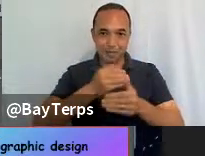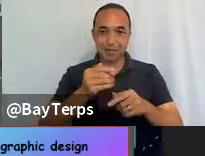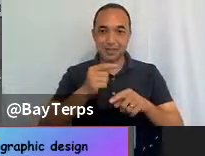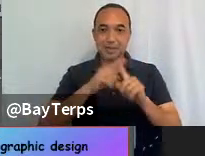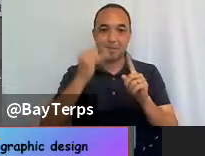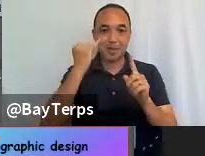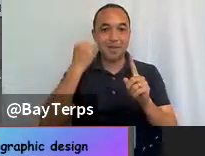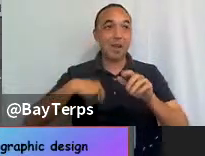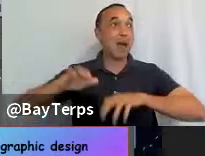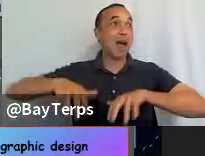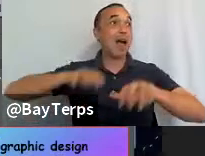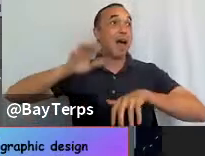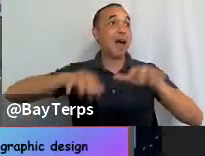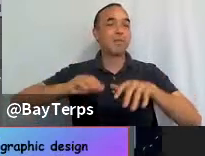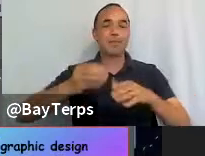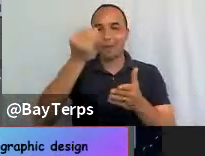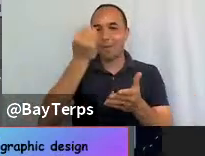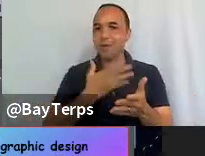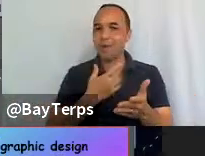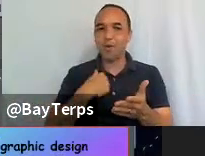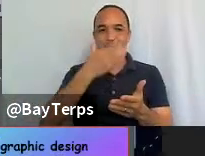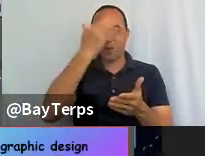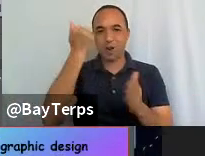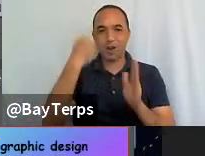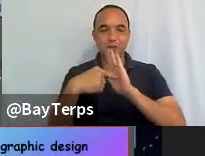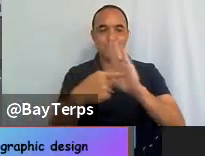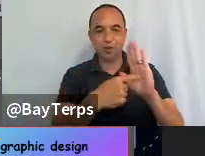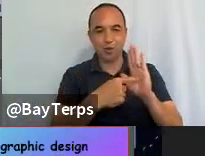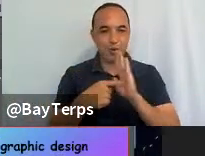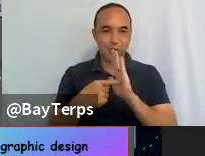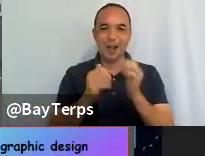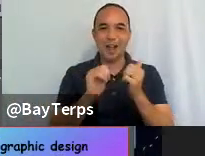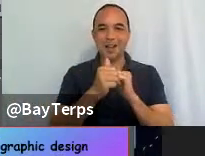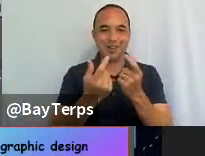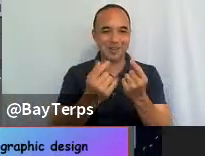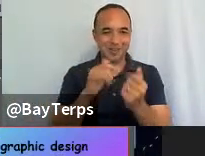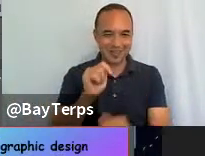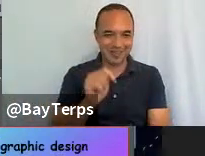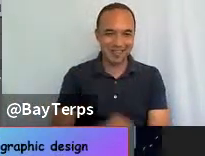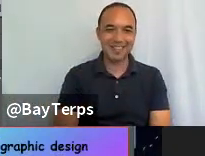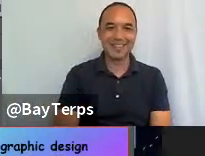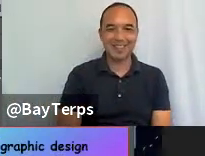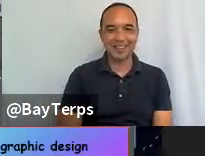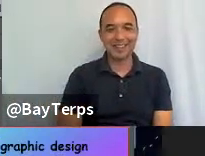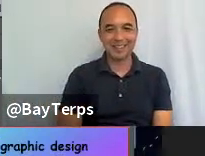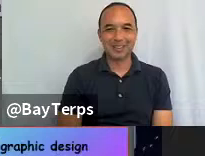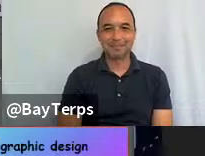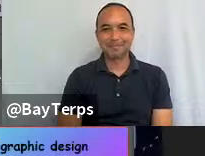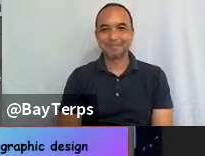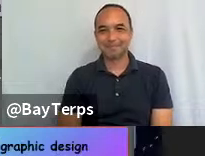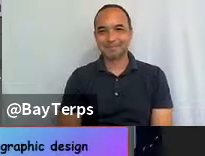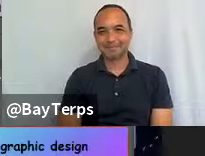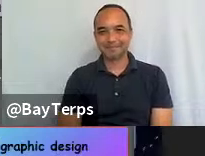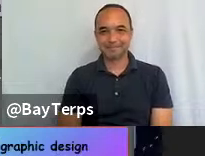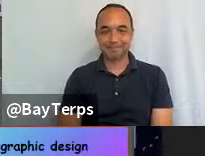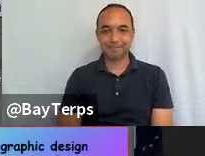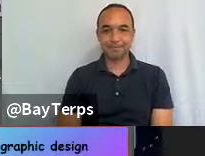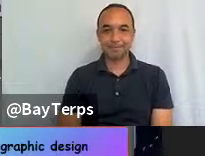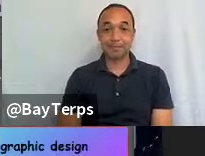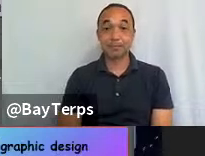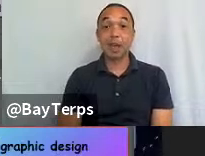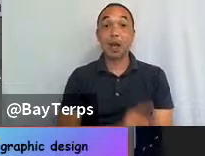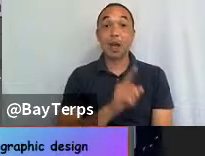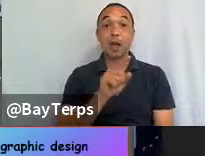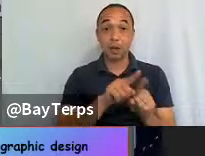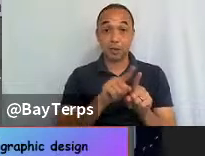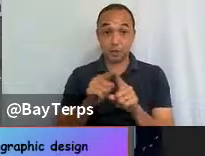please let me know that I'm not showing people what I'm doing. Got it. Okay. Oh, also, I have a note